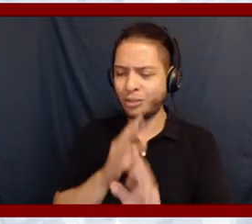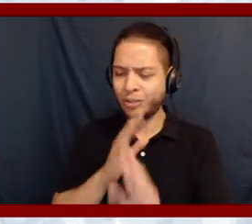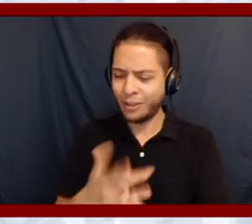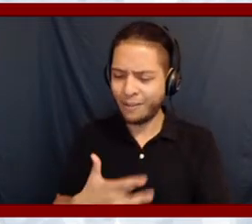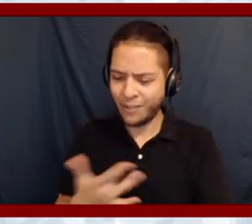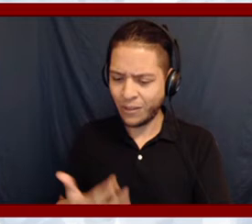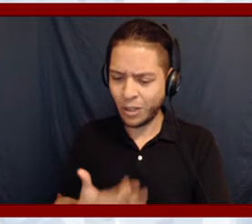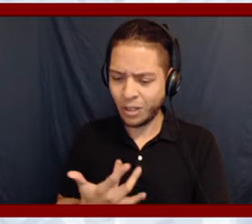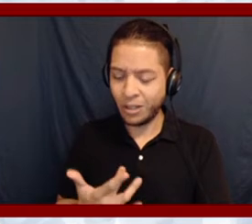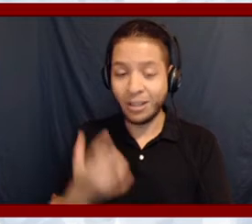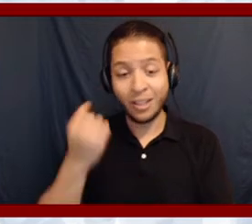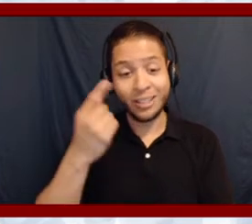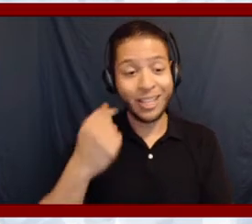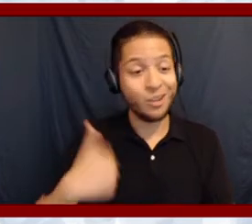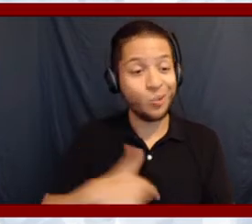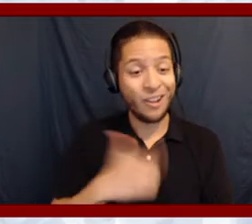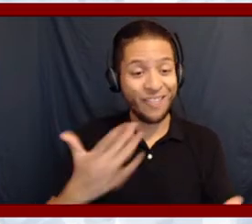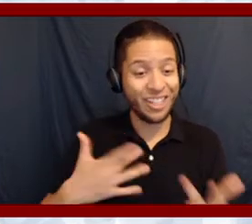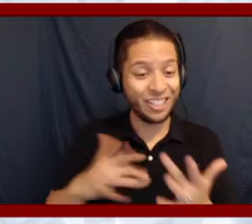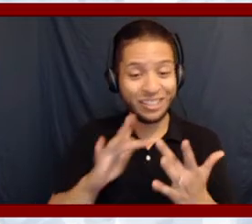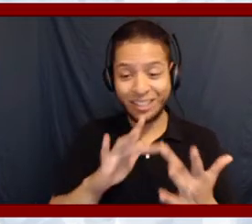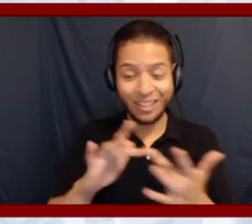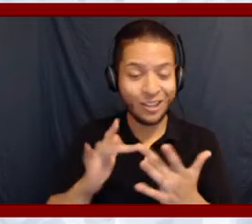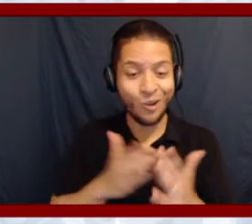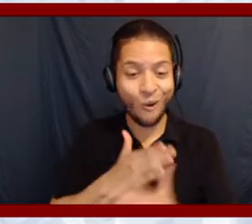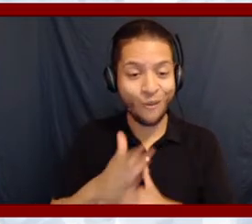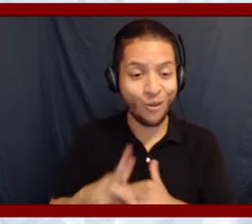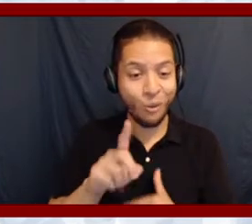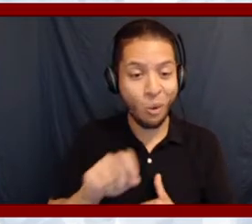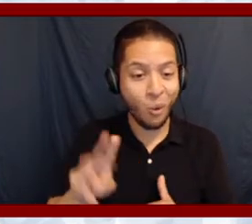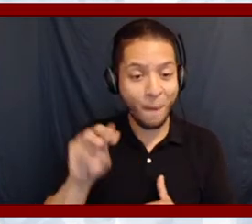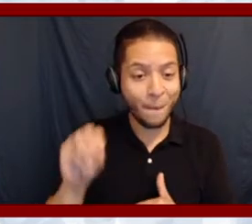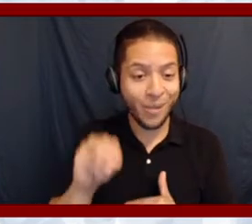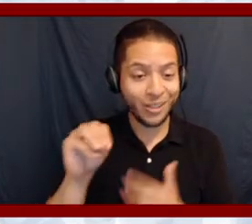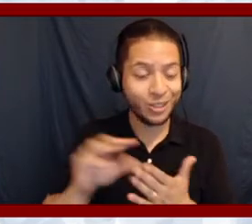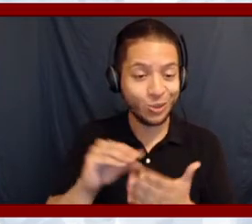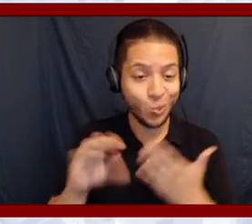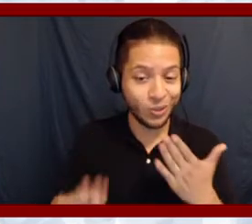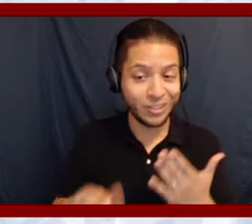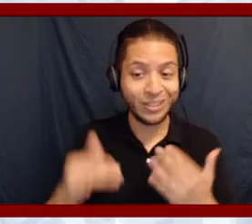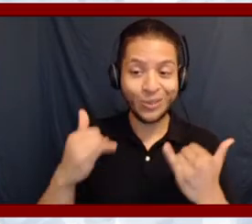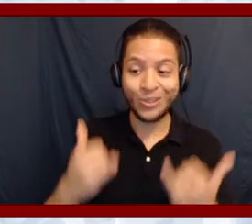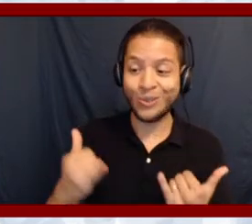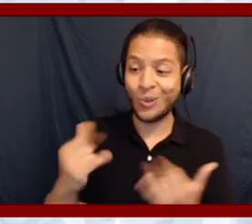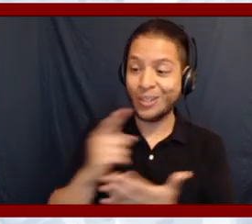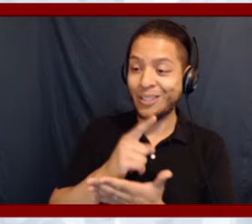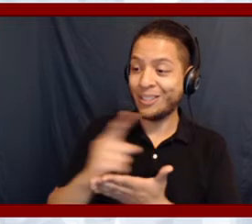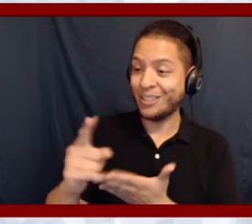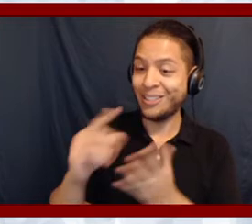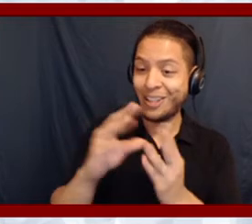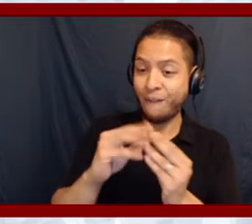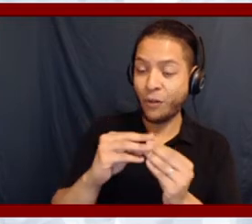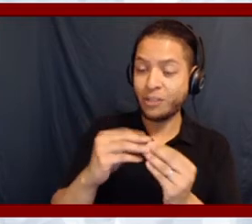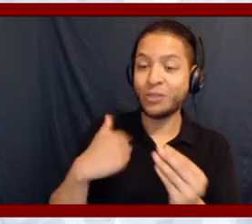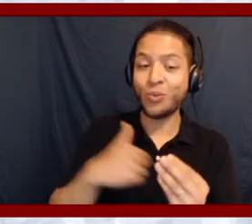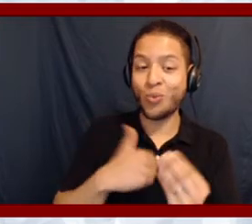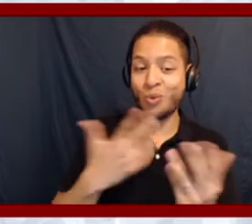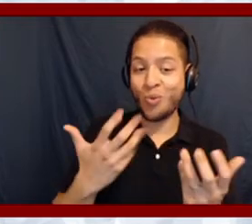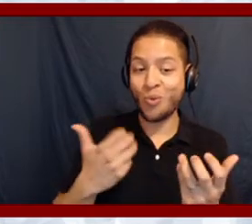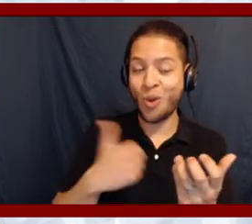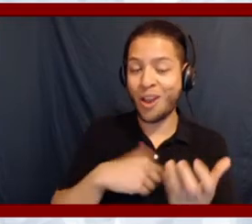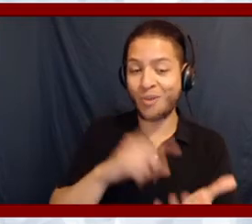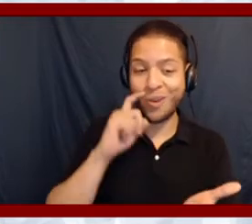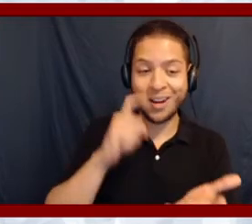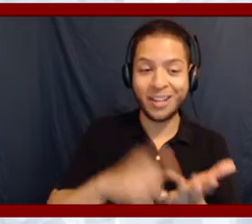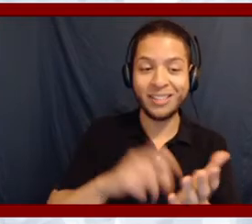counting. To help us celebrate the National HBCU Week Conference, it is now my honor to introduce Saquoya